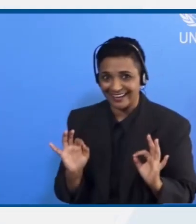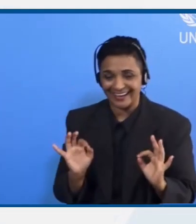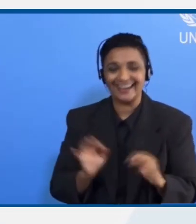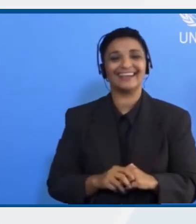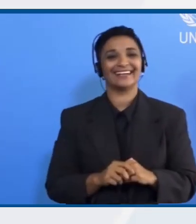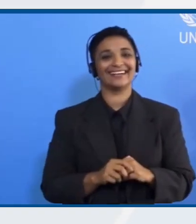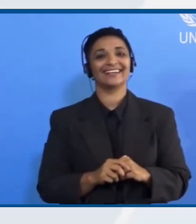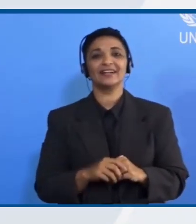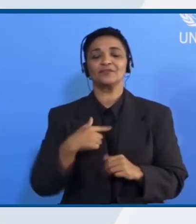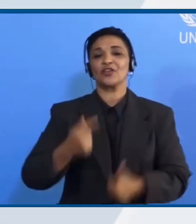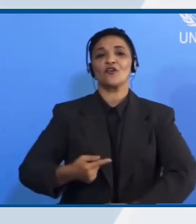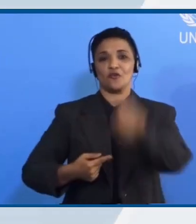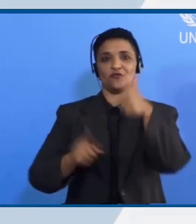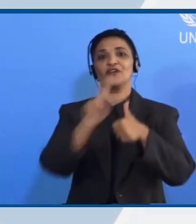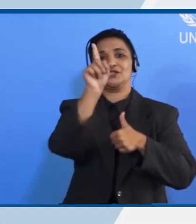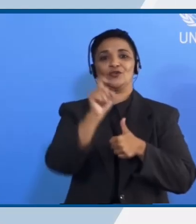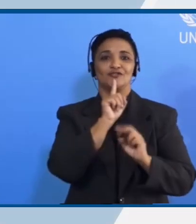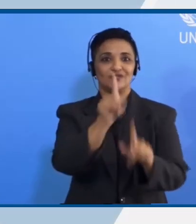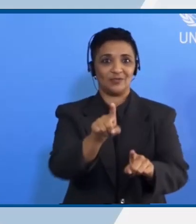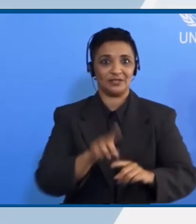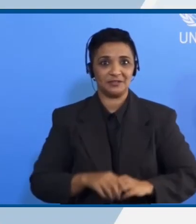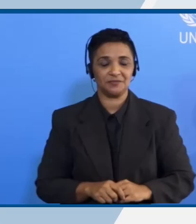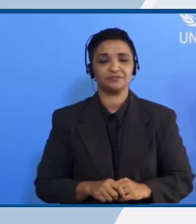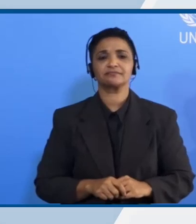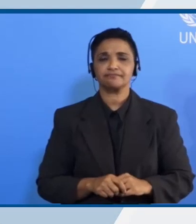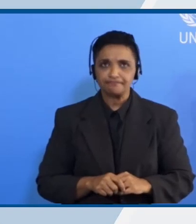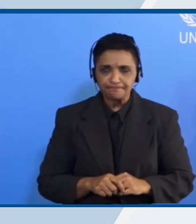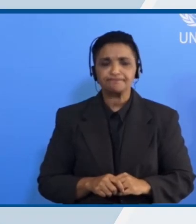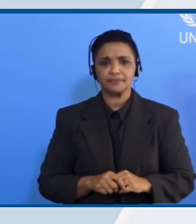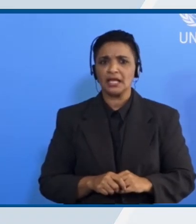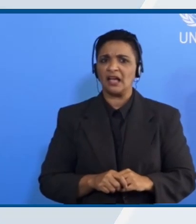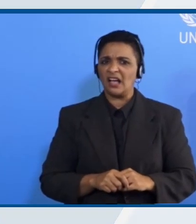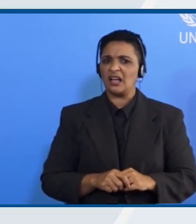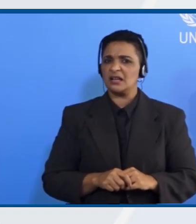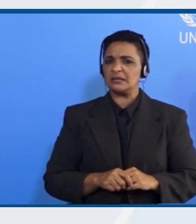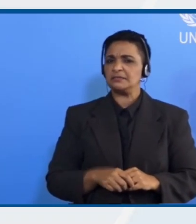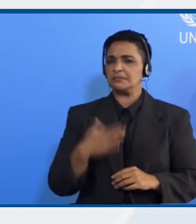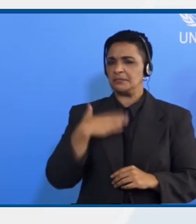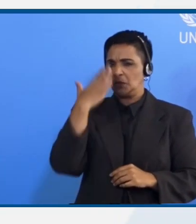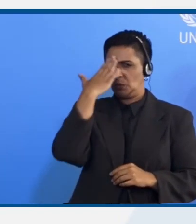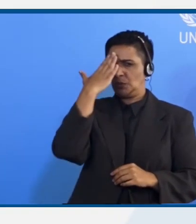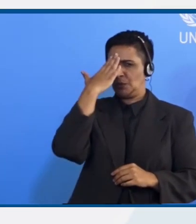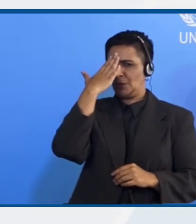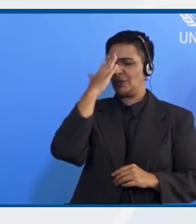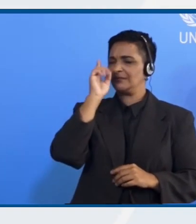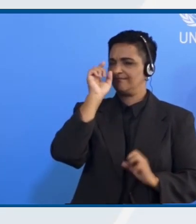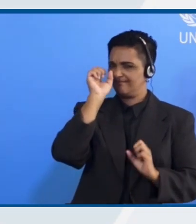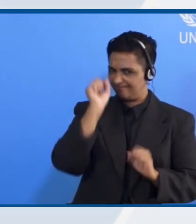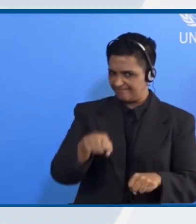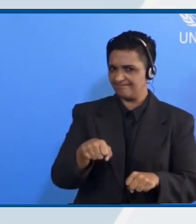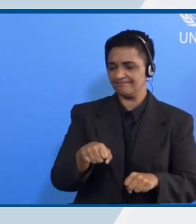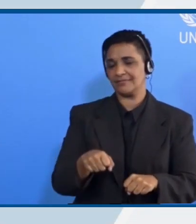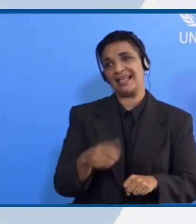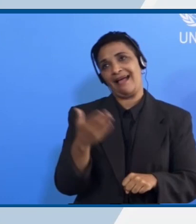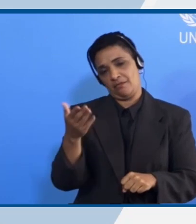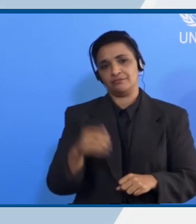attempt to answer the first question, because it is true. There are 3